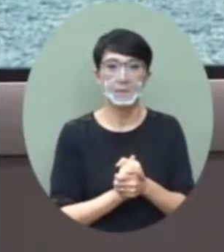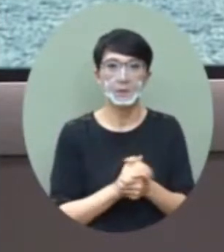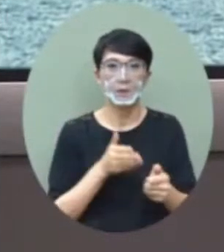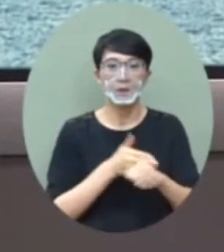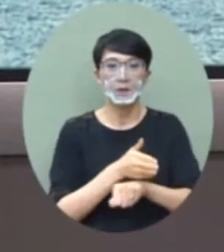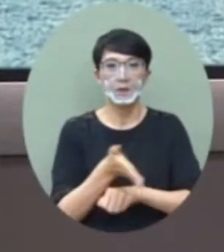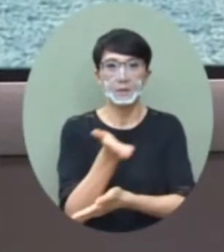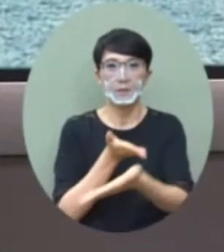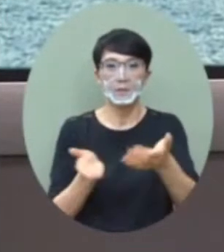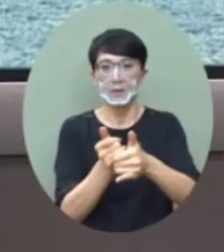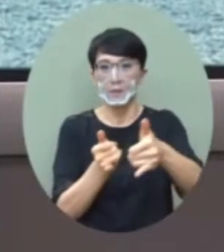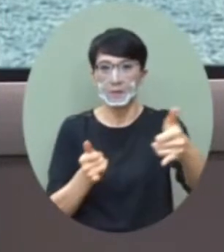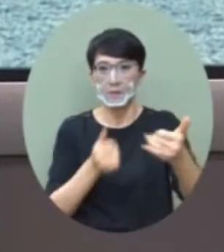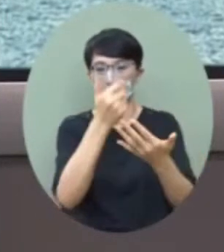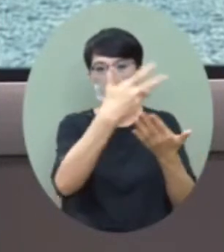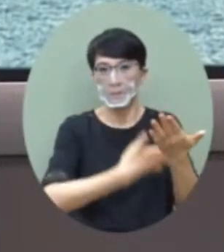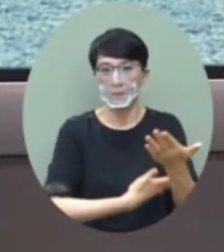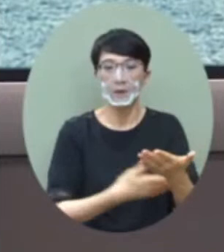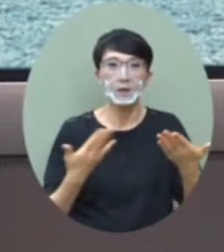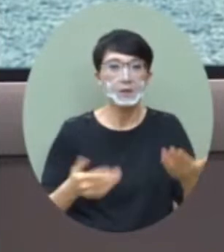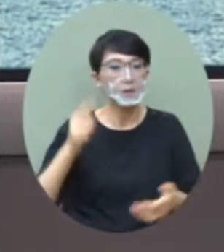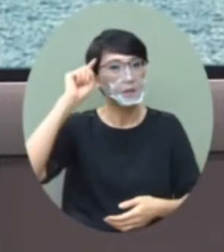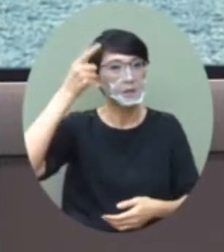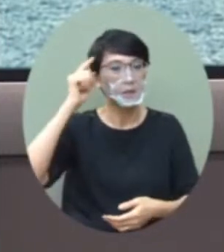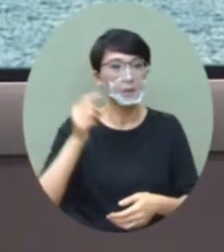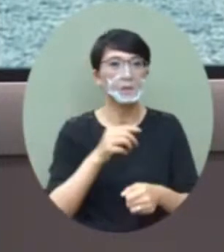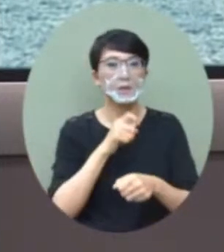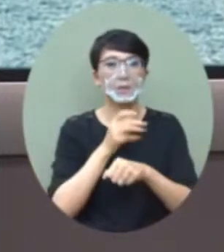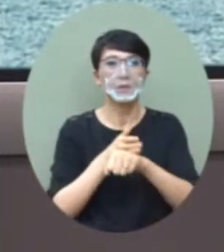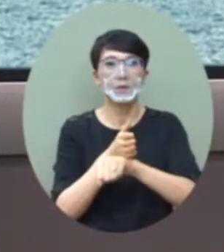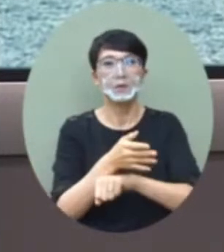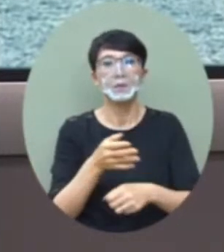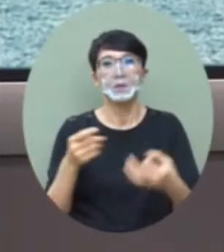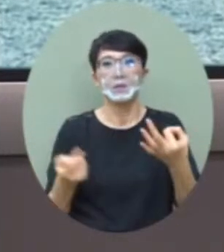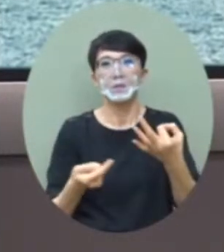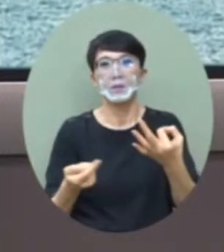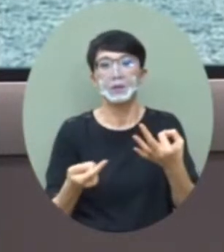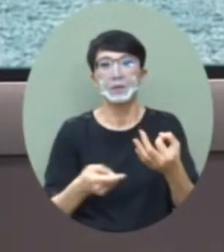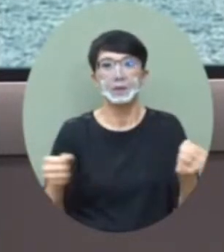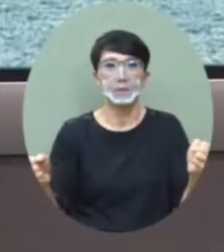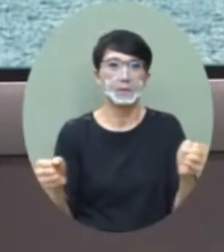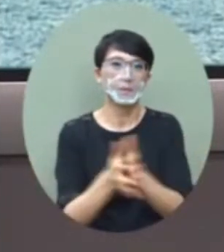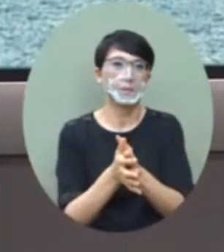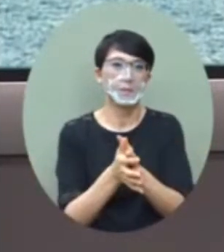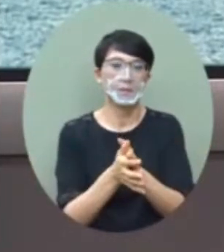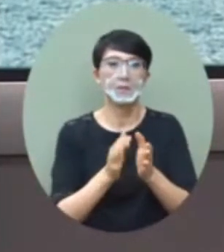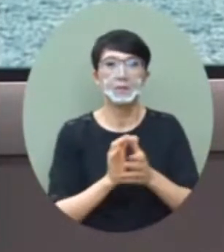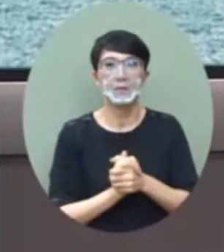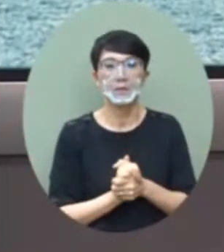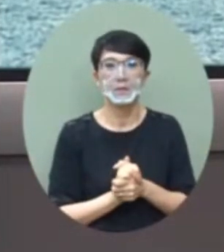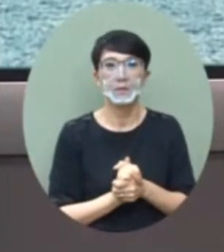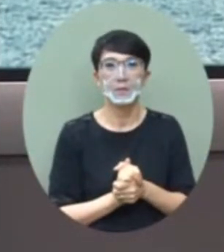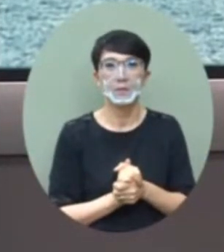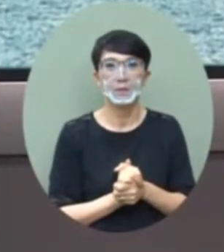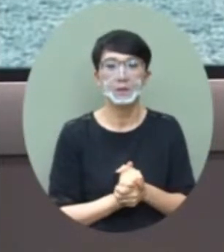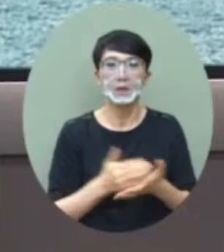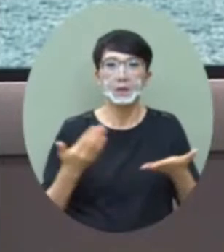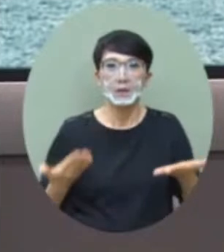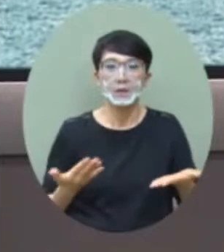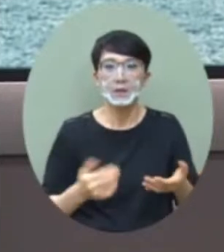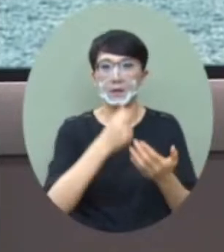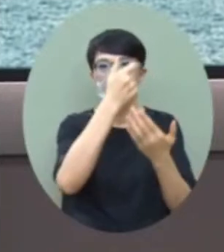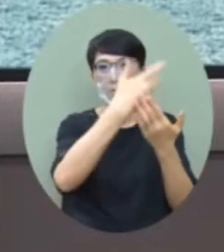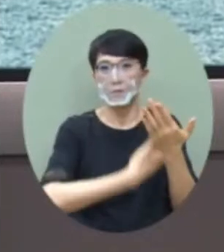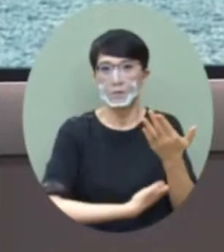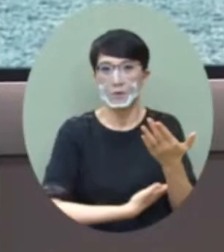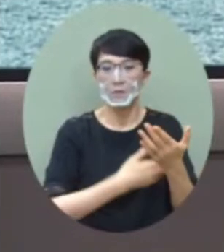indoors and both outdoors. So because there will be some gatherings and also the mass-off activities,